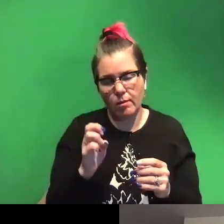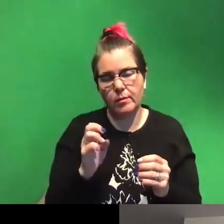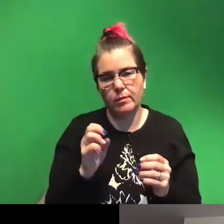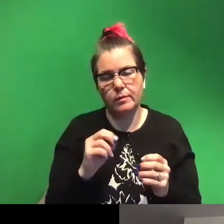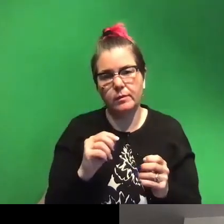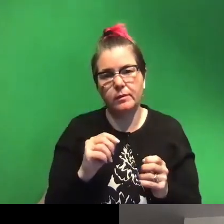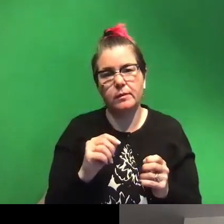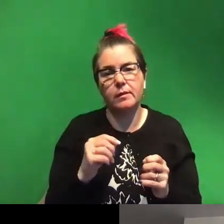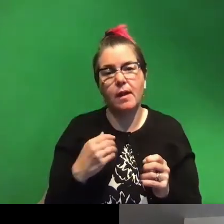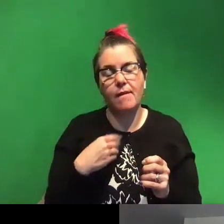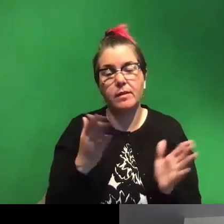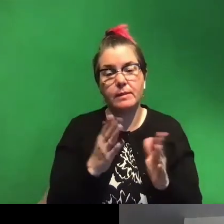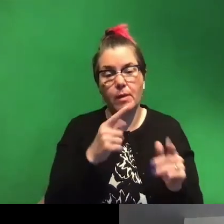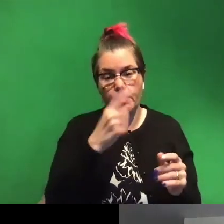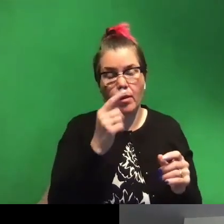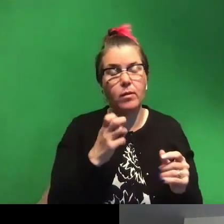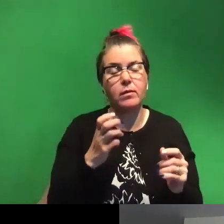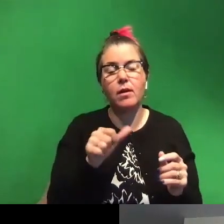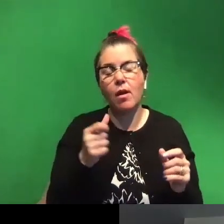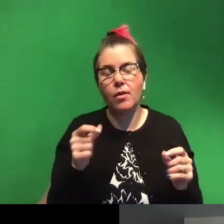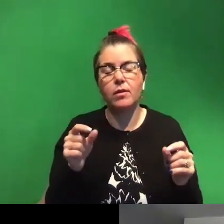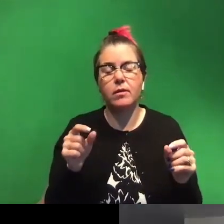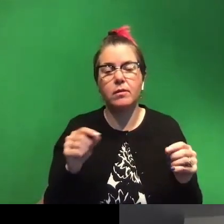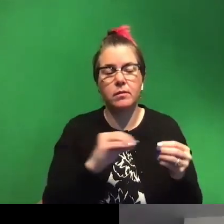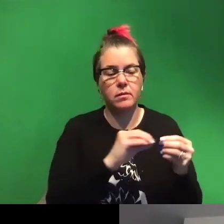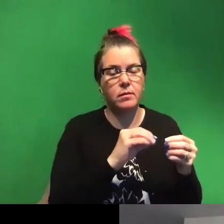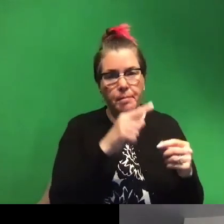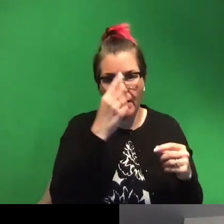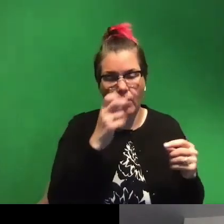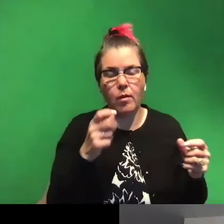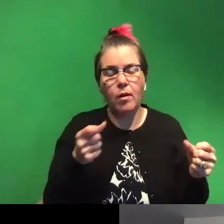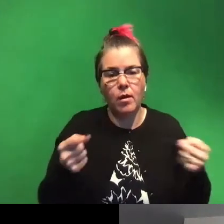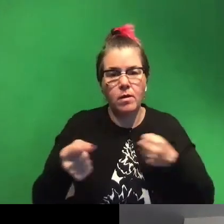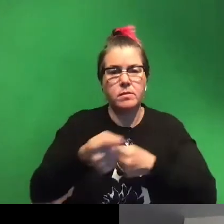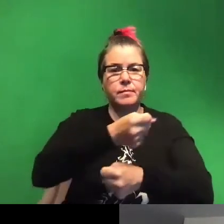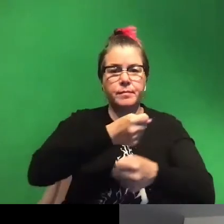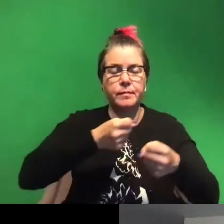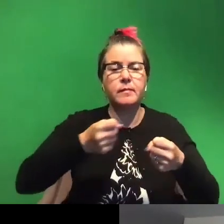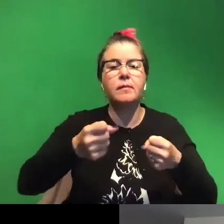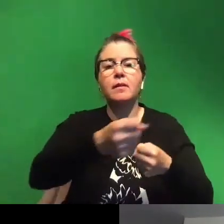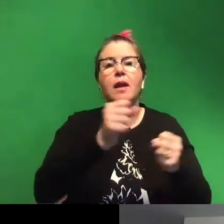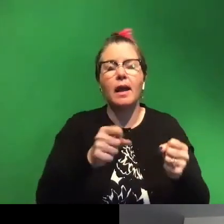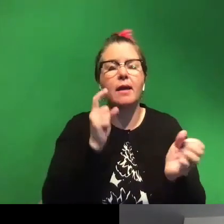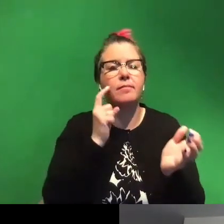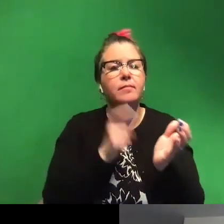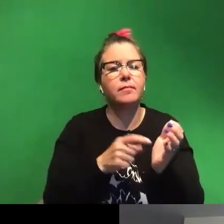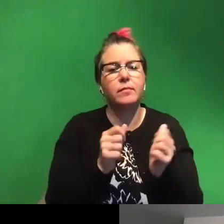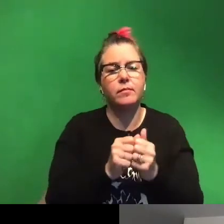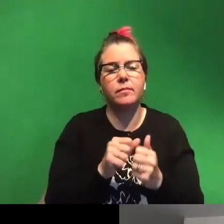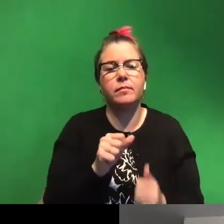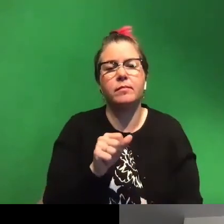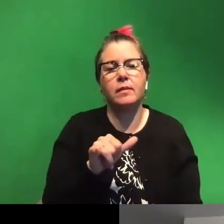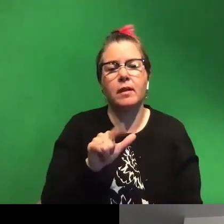if you have a small black hole here and another here, and they are like orbiting each other, we can detect that with LIGO. And it happens the